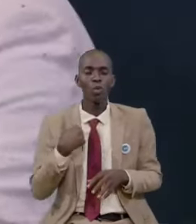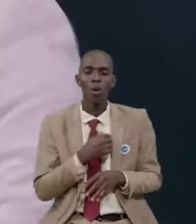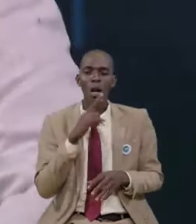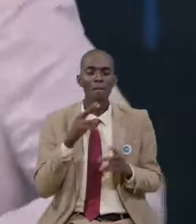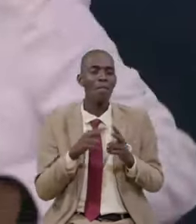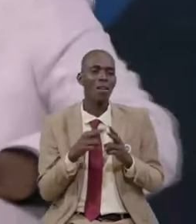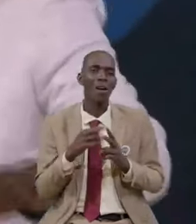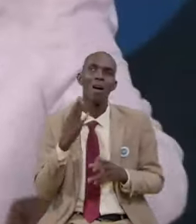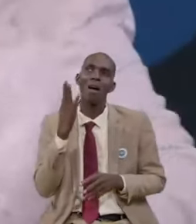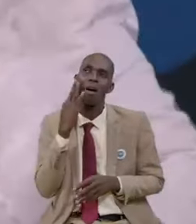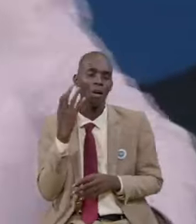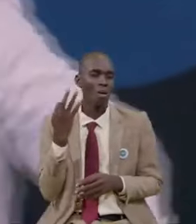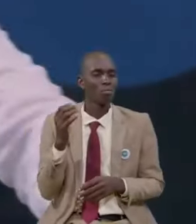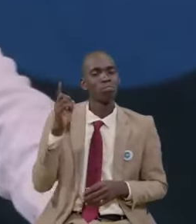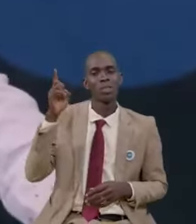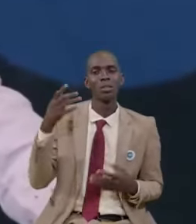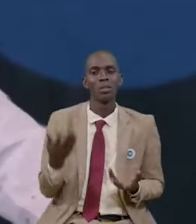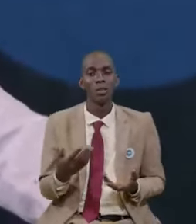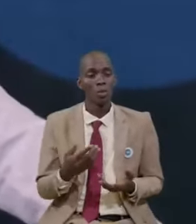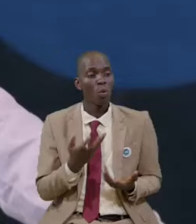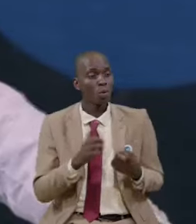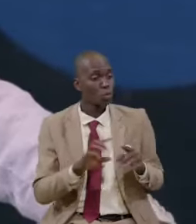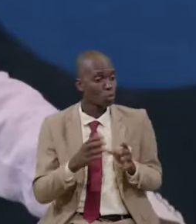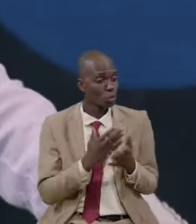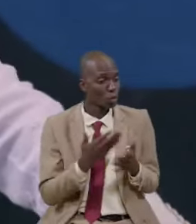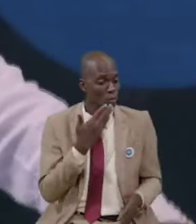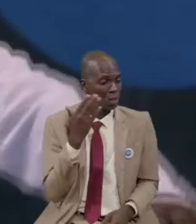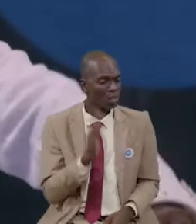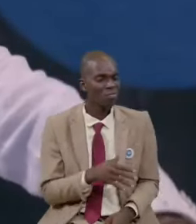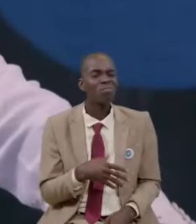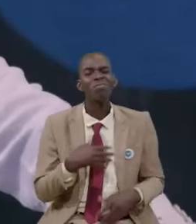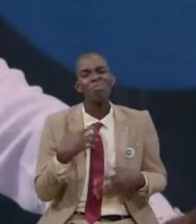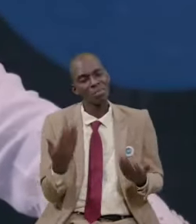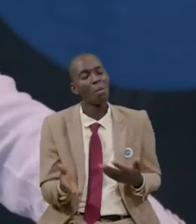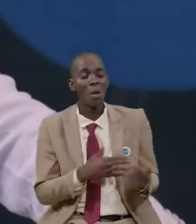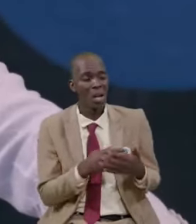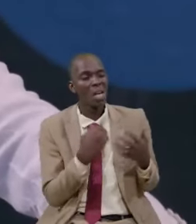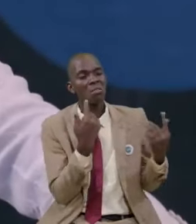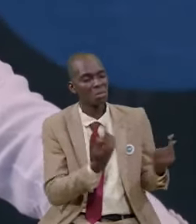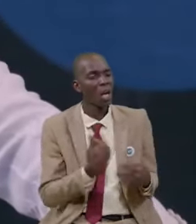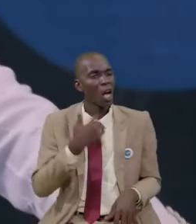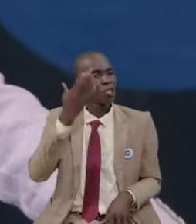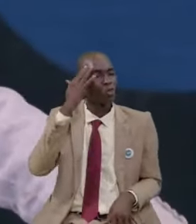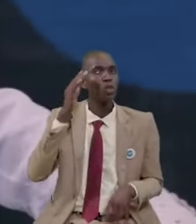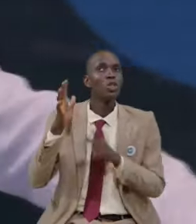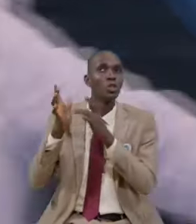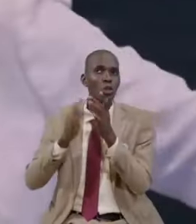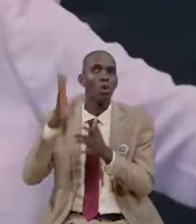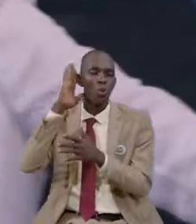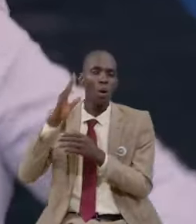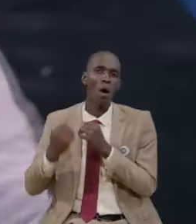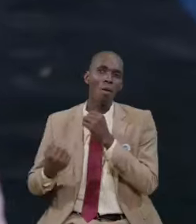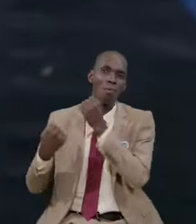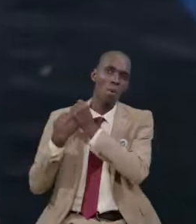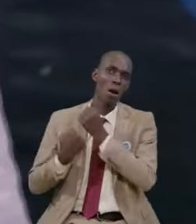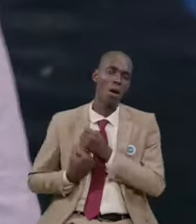something evil? Let's do it. I have an advocate. He'll plead for me. I'll be all right. I need to steal this now.